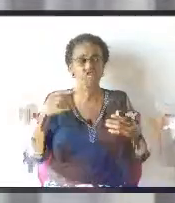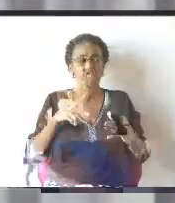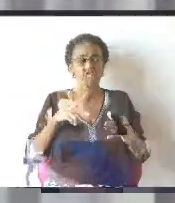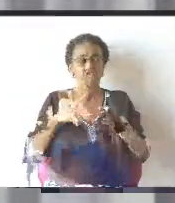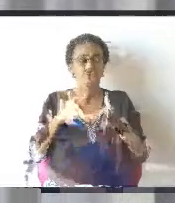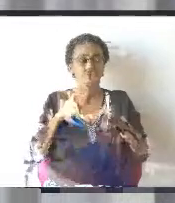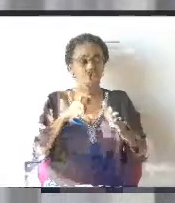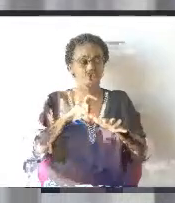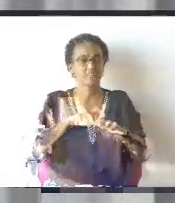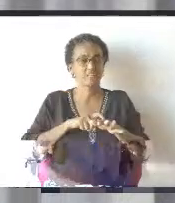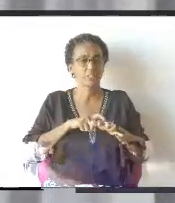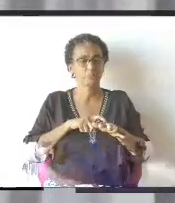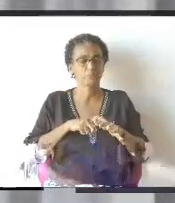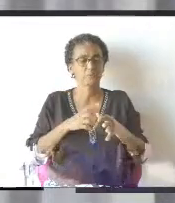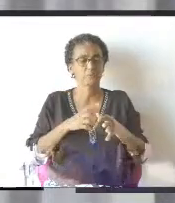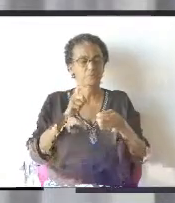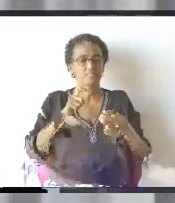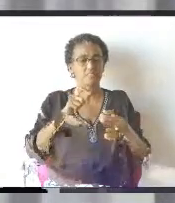notes.